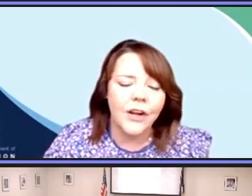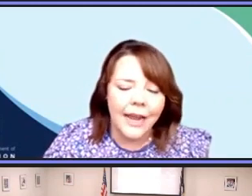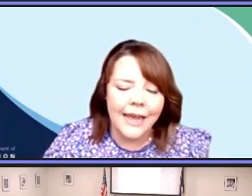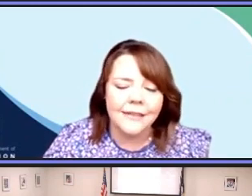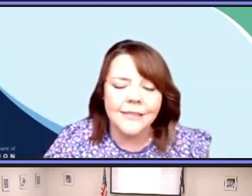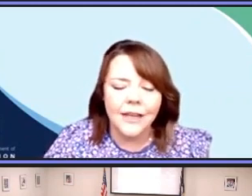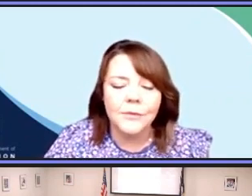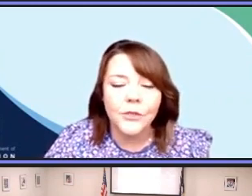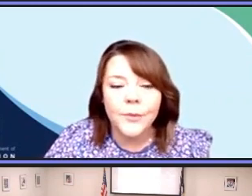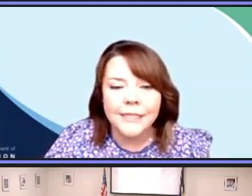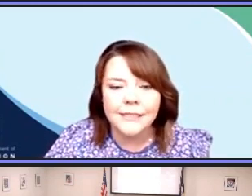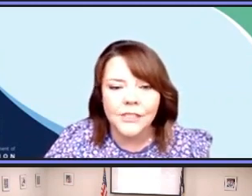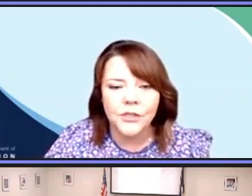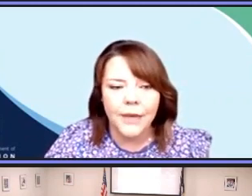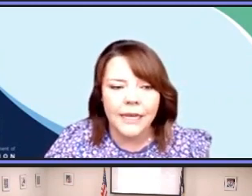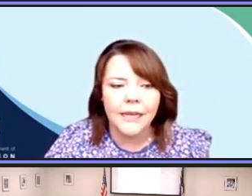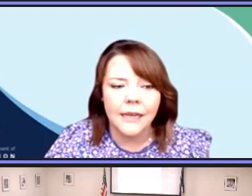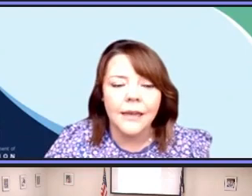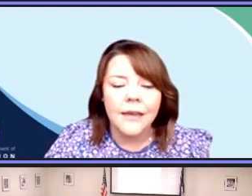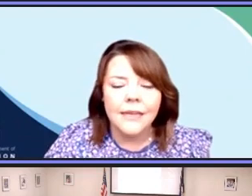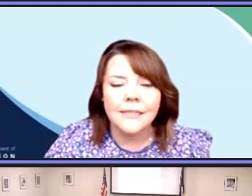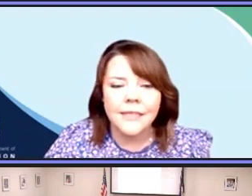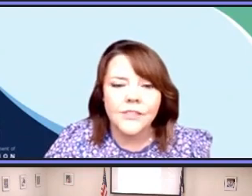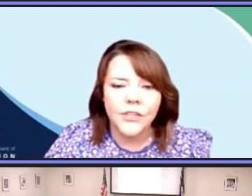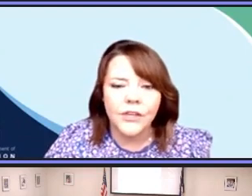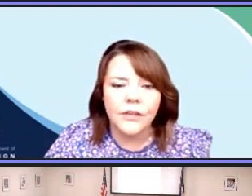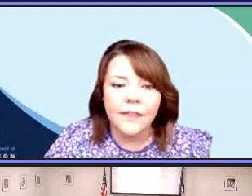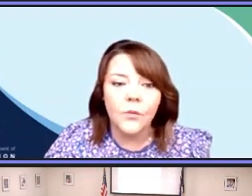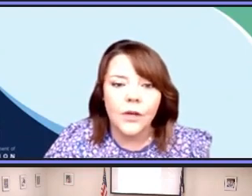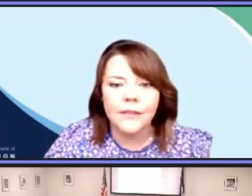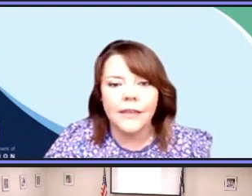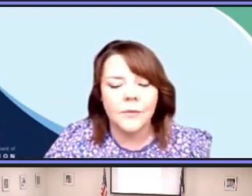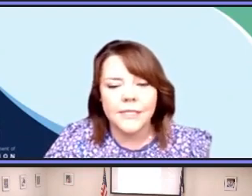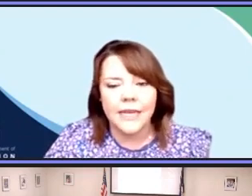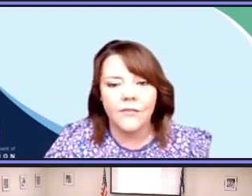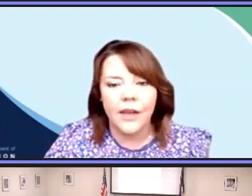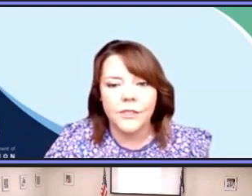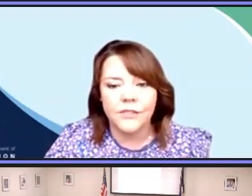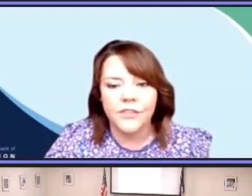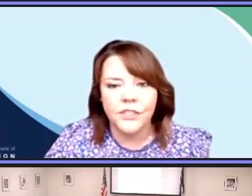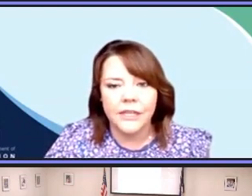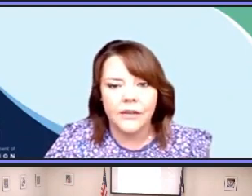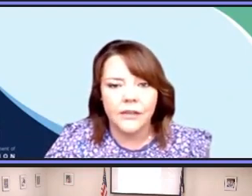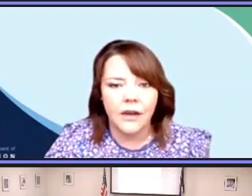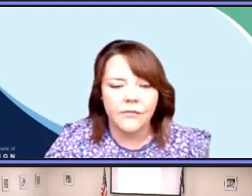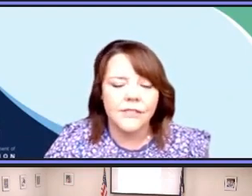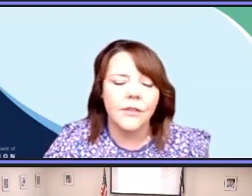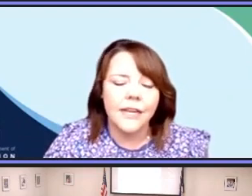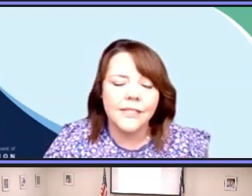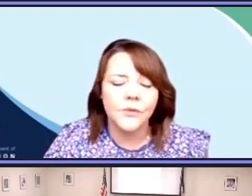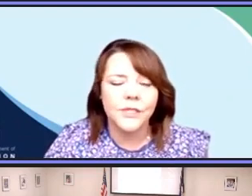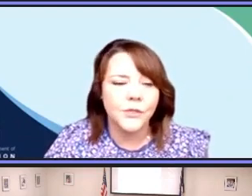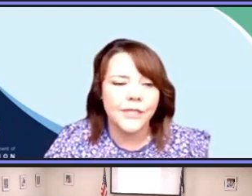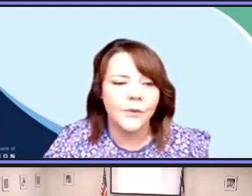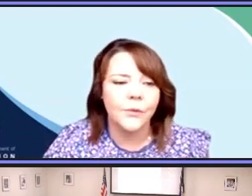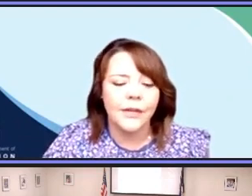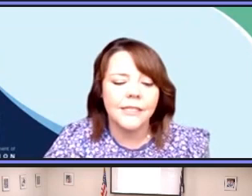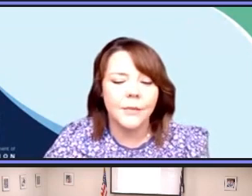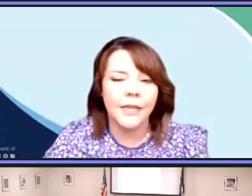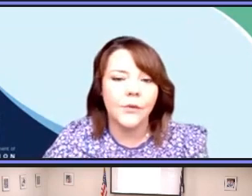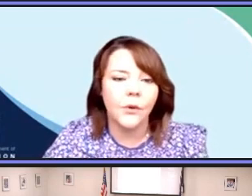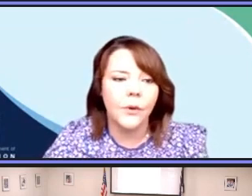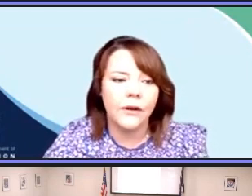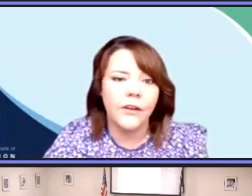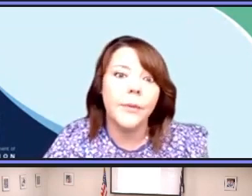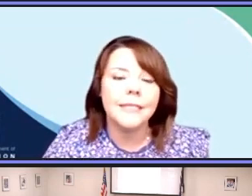1 as far as school-based decision-making is concerned and the work that comes out of our division here at the office. So that is a resource that we